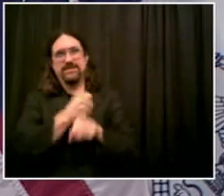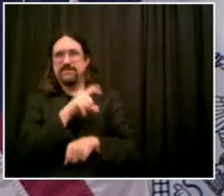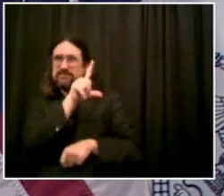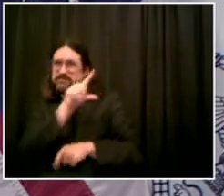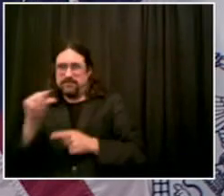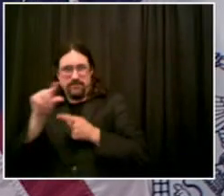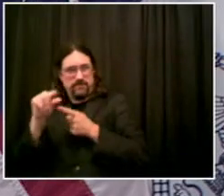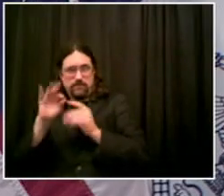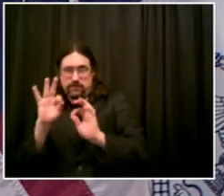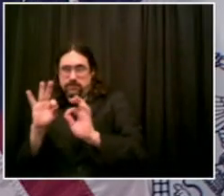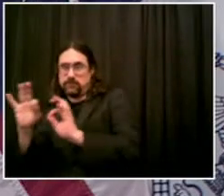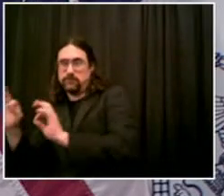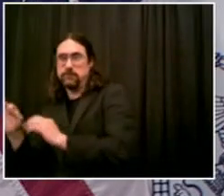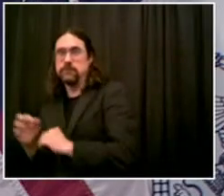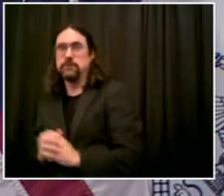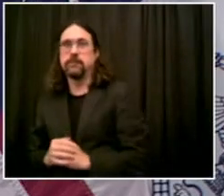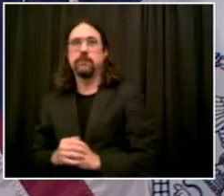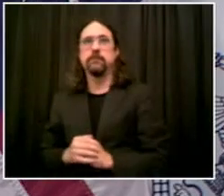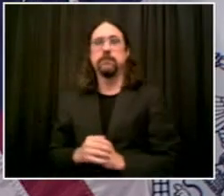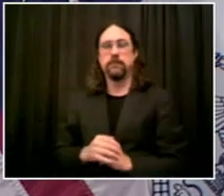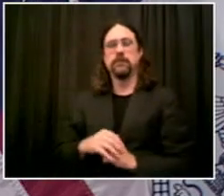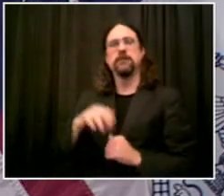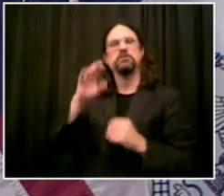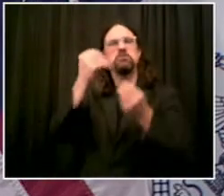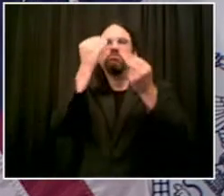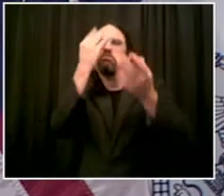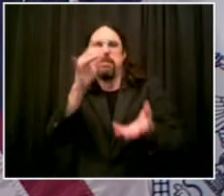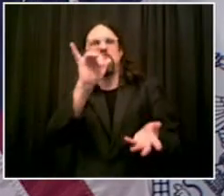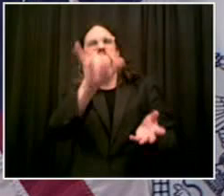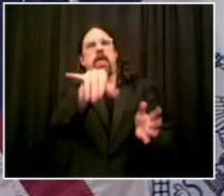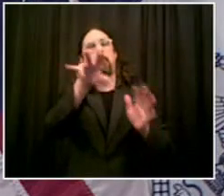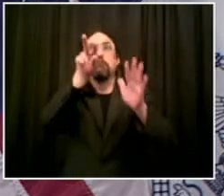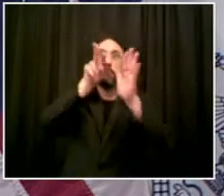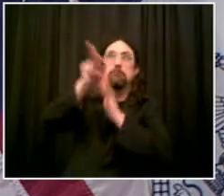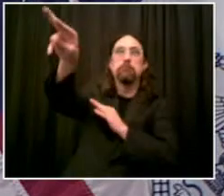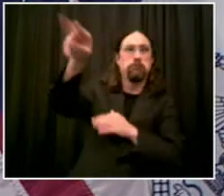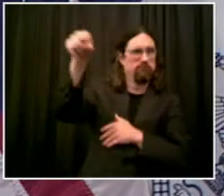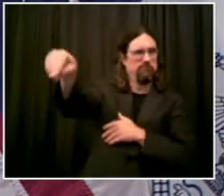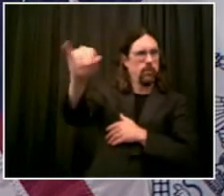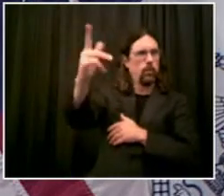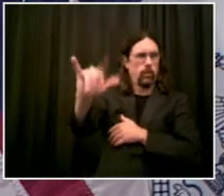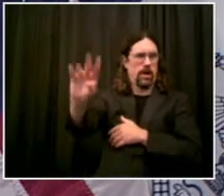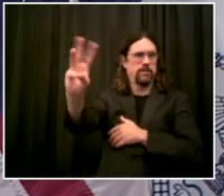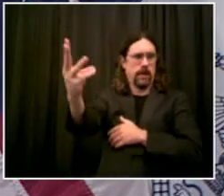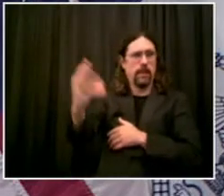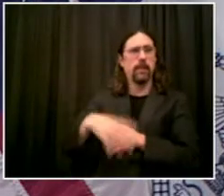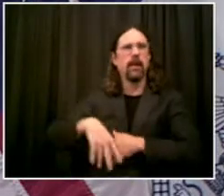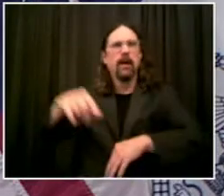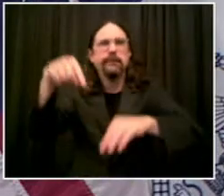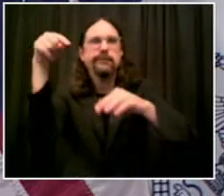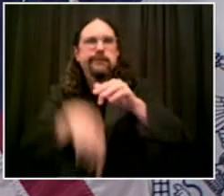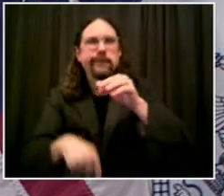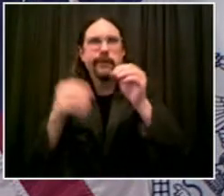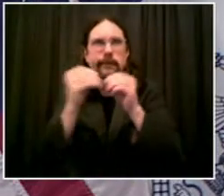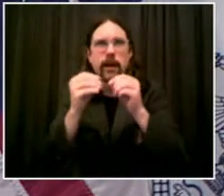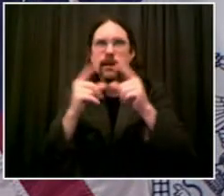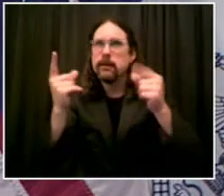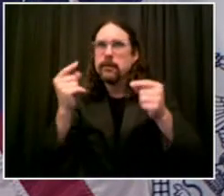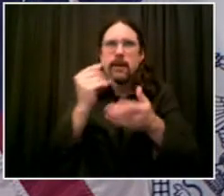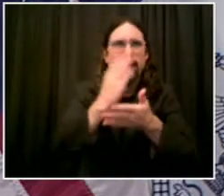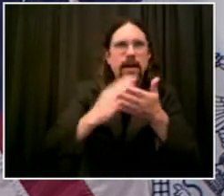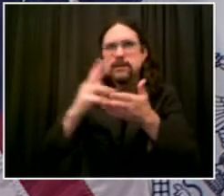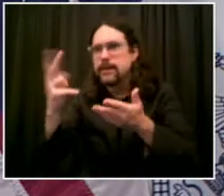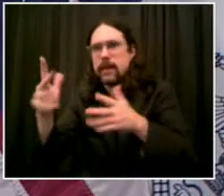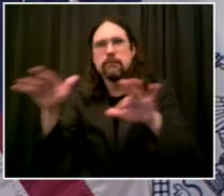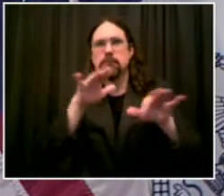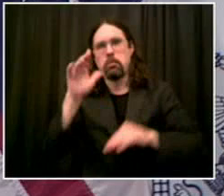so. But the good news is we're on track, and it is such an important step forward